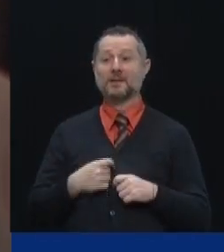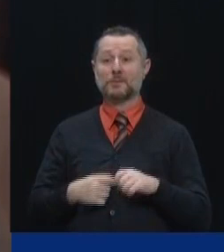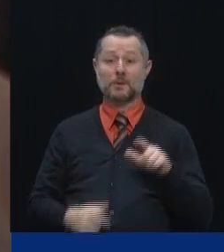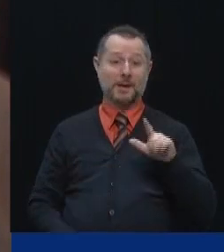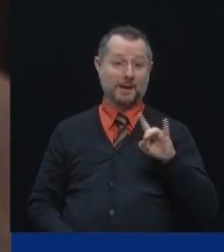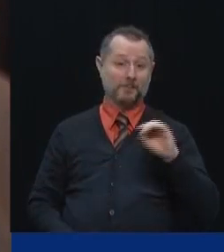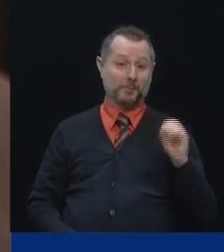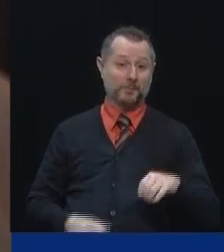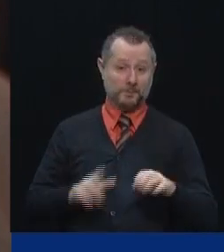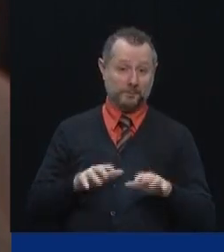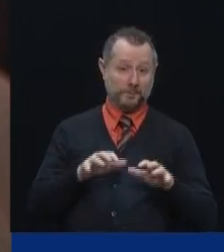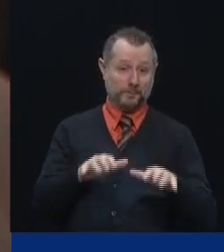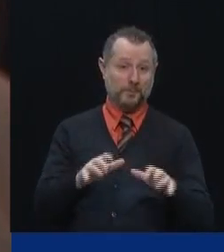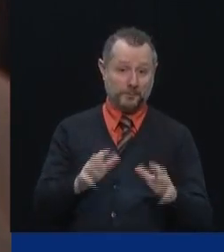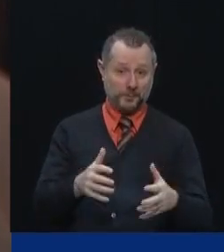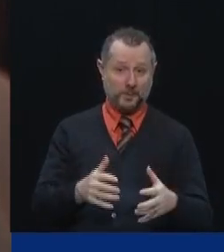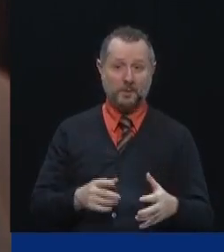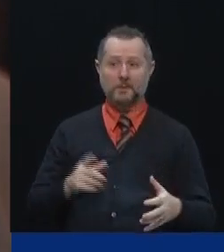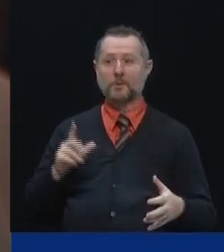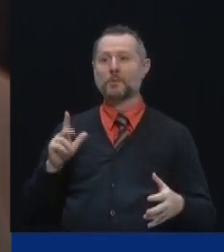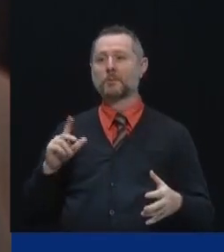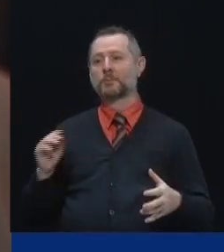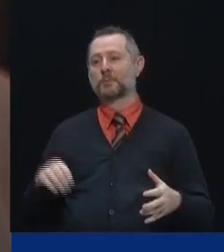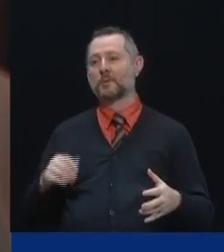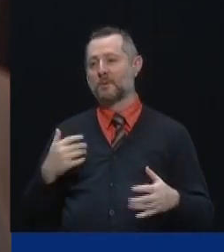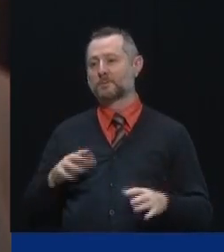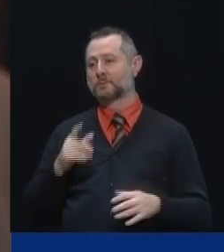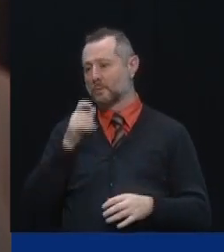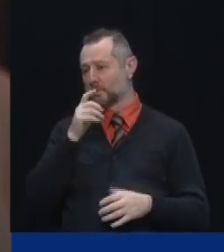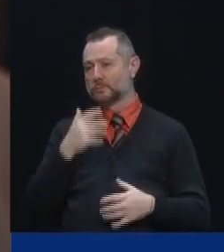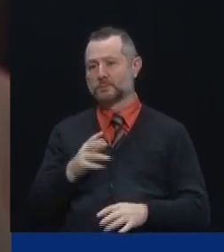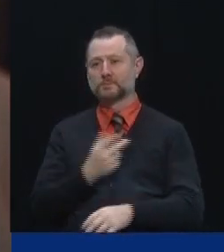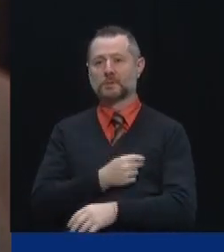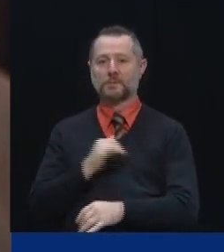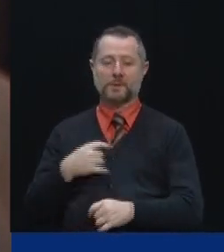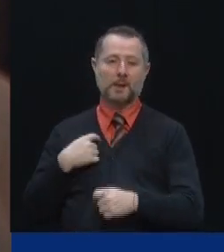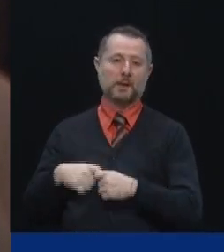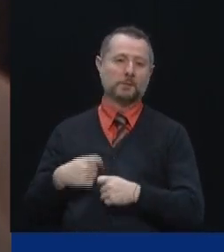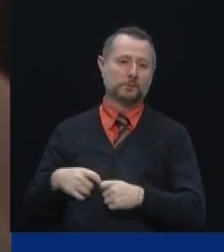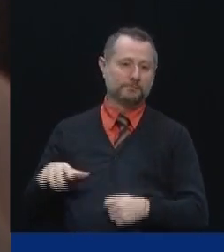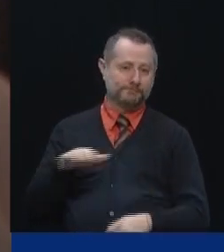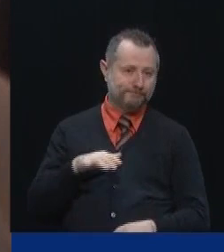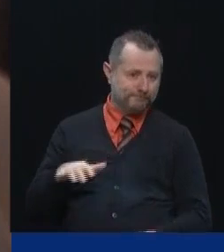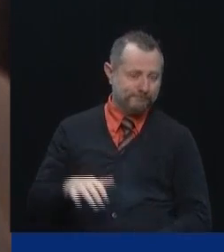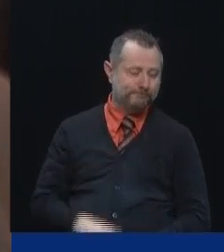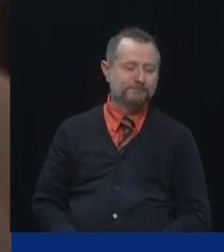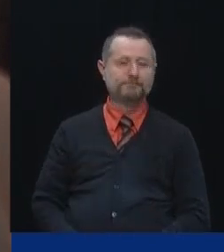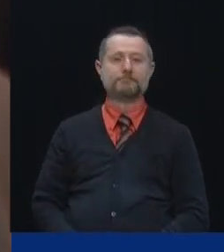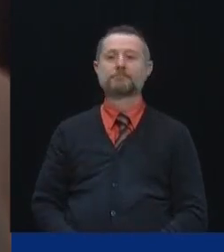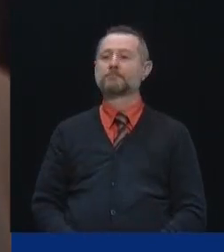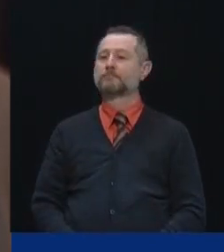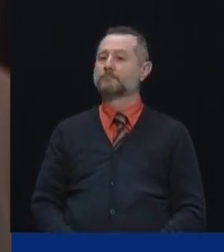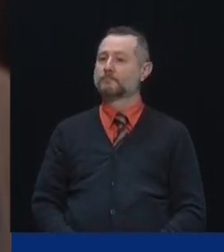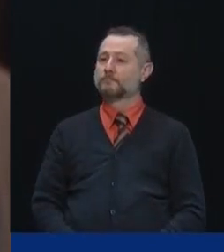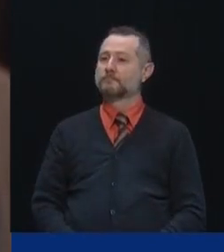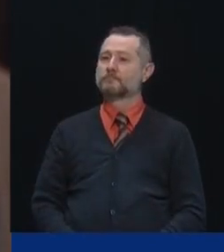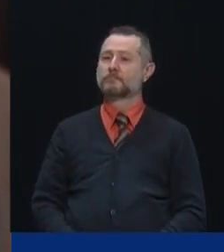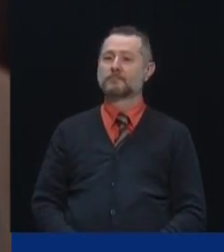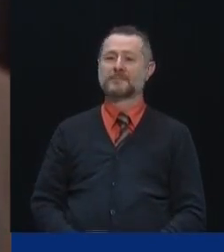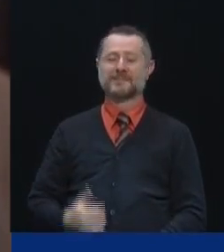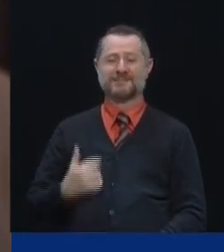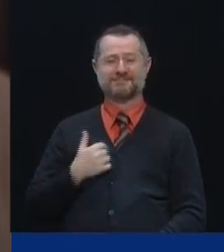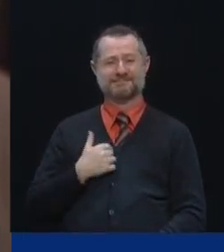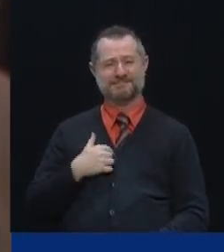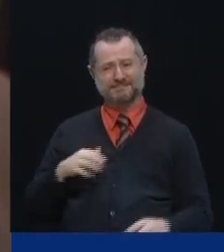28% of the population, only 23% of the population who has received vaccines. We are doing everything